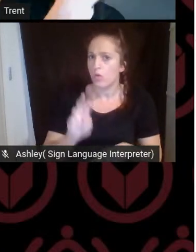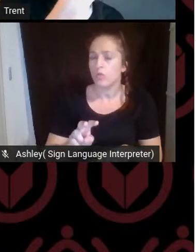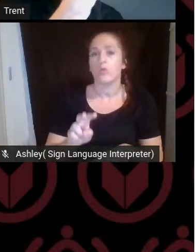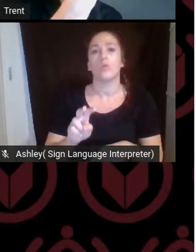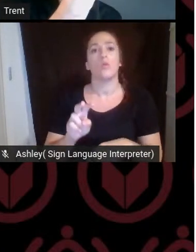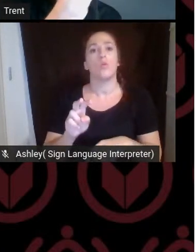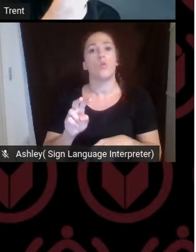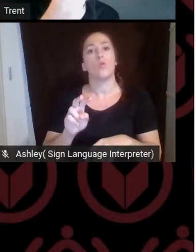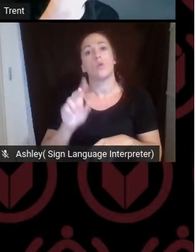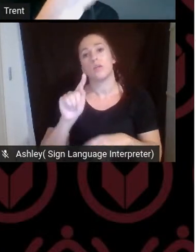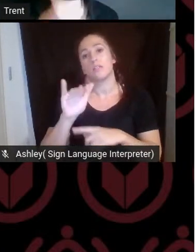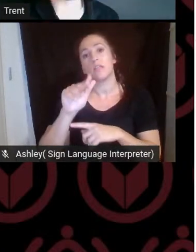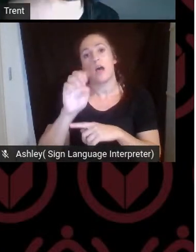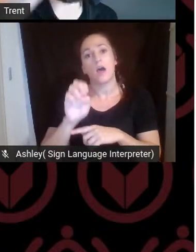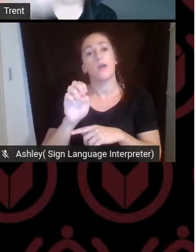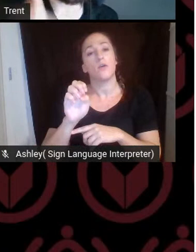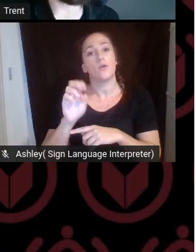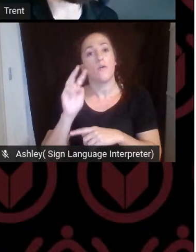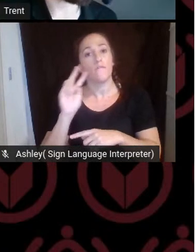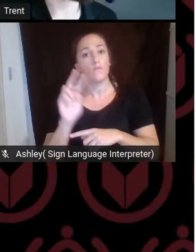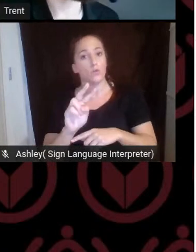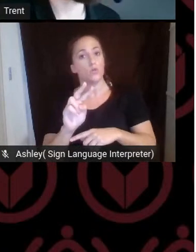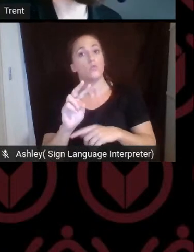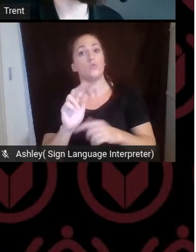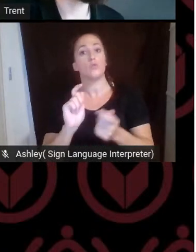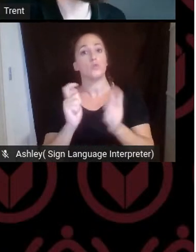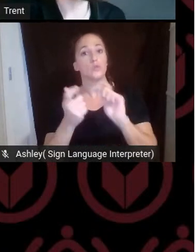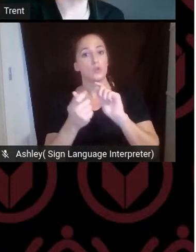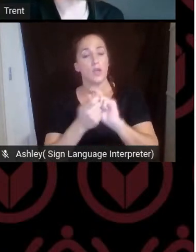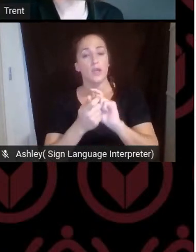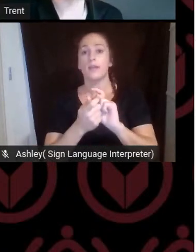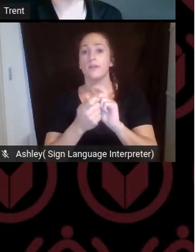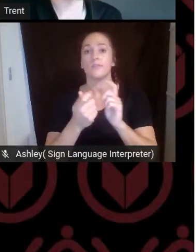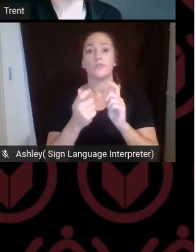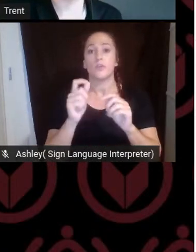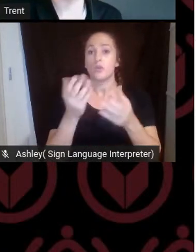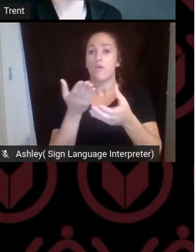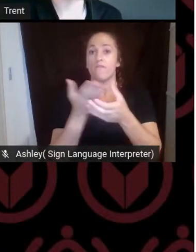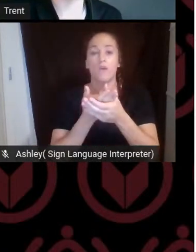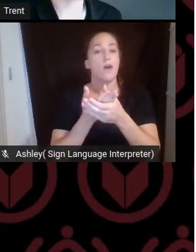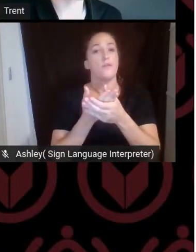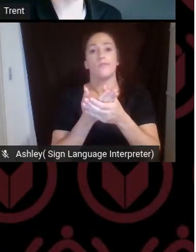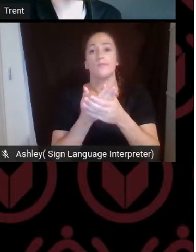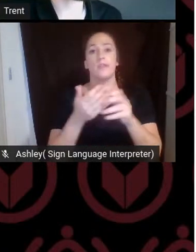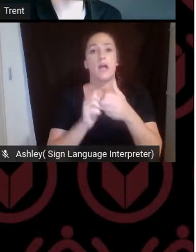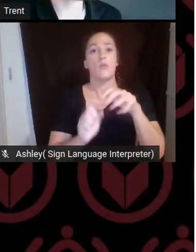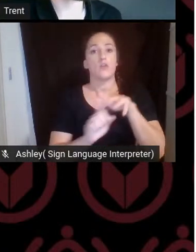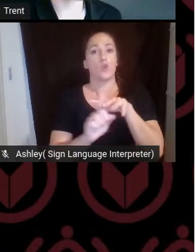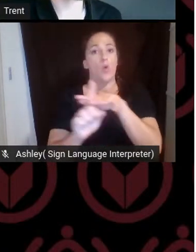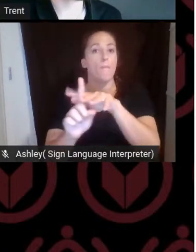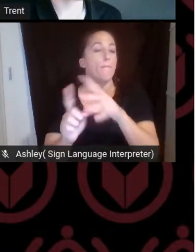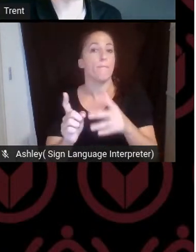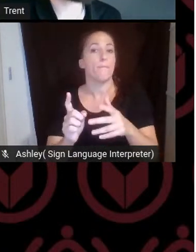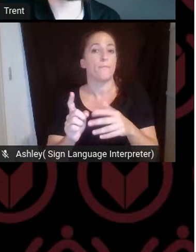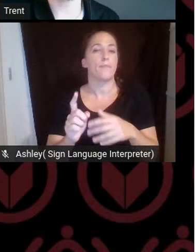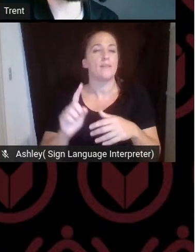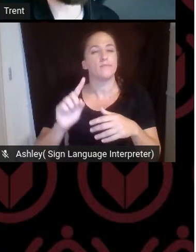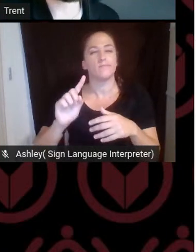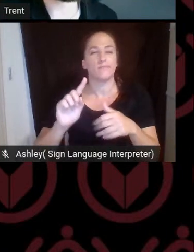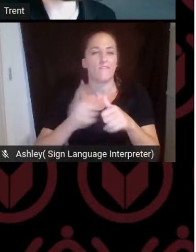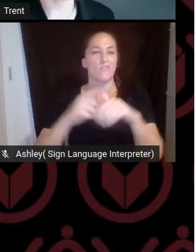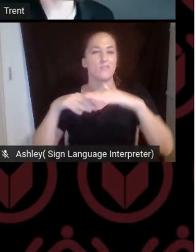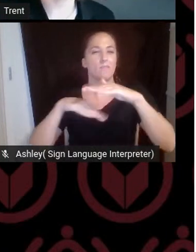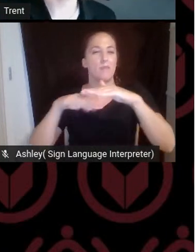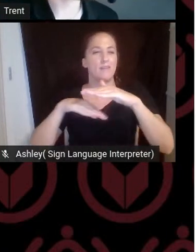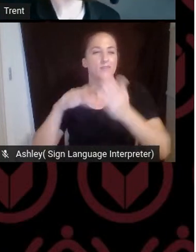change the display in a couple of different ways and change how your files show up. So that's kind of step one. Get familiar with how your